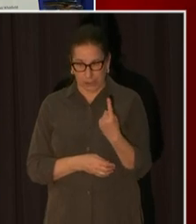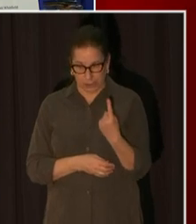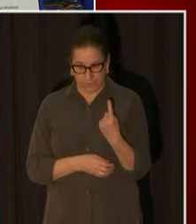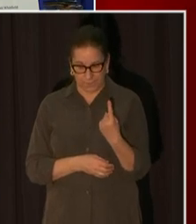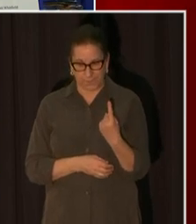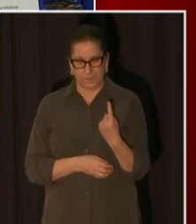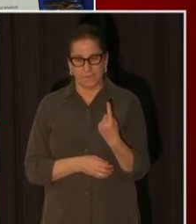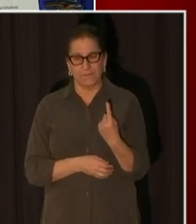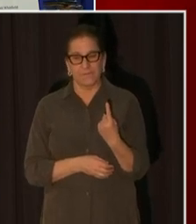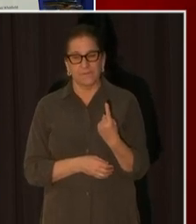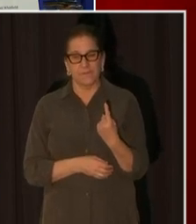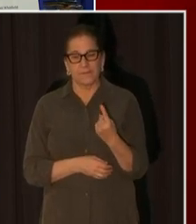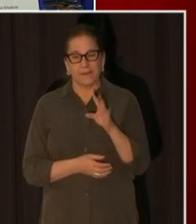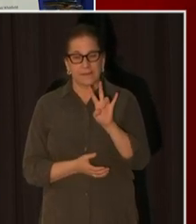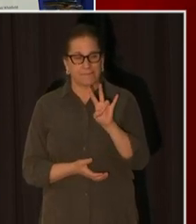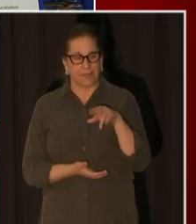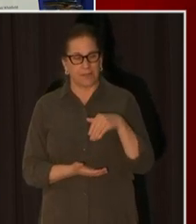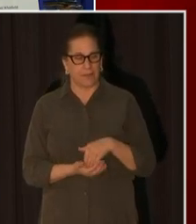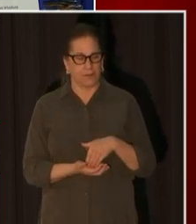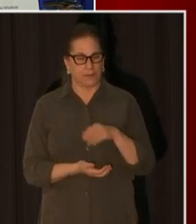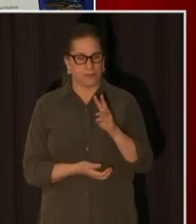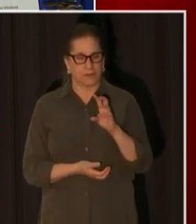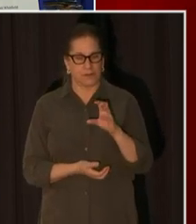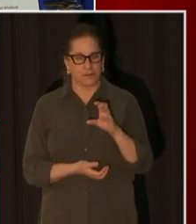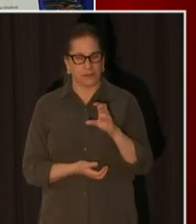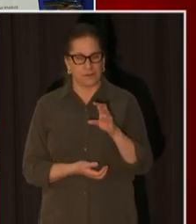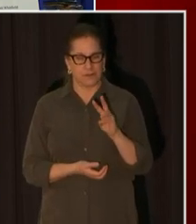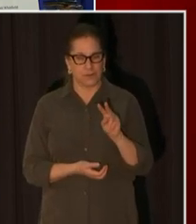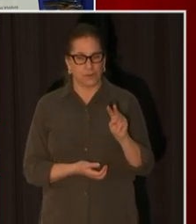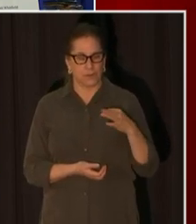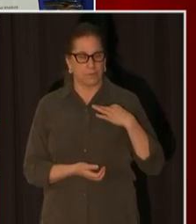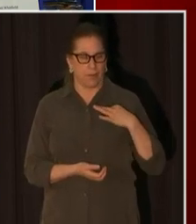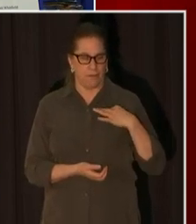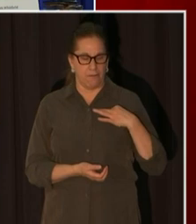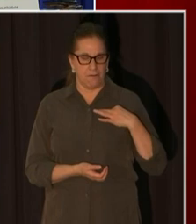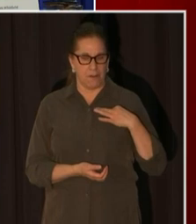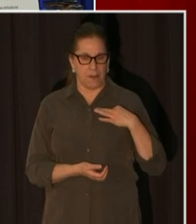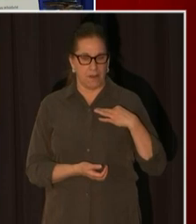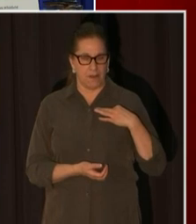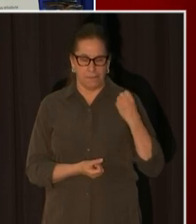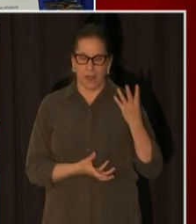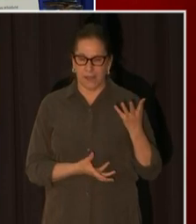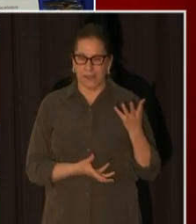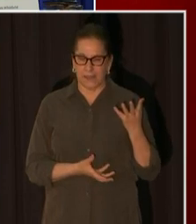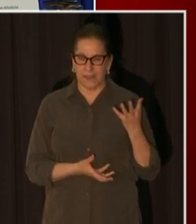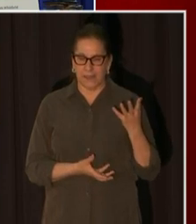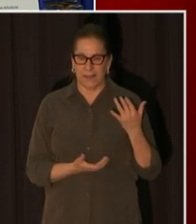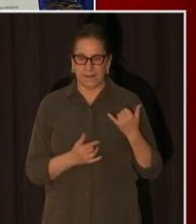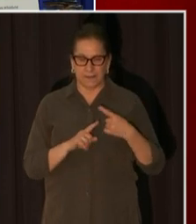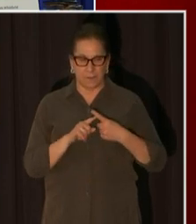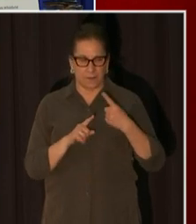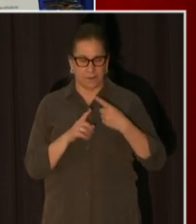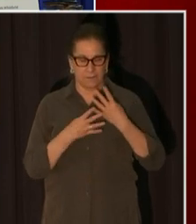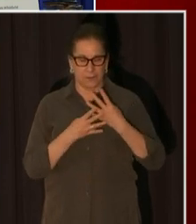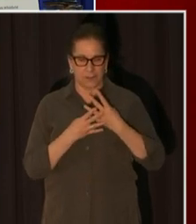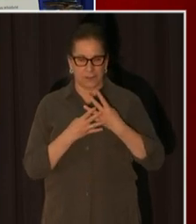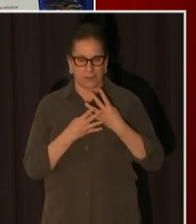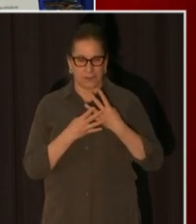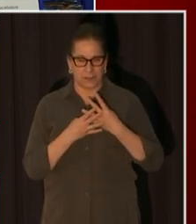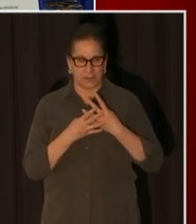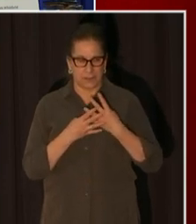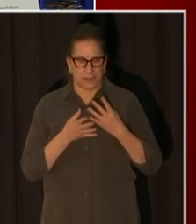for PUA, the good news is that you're also eligible for the additional $600 payment.